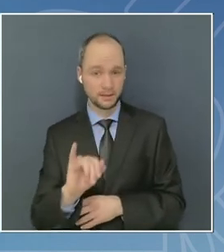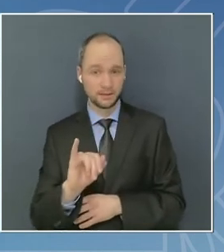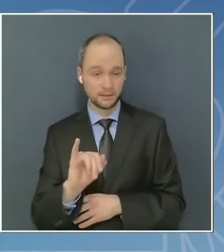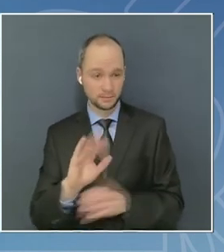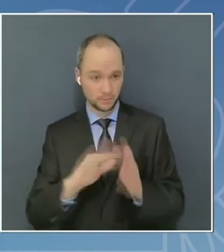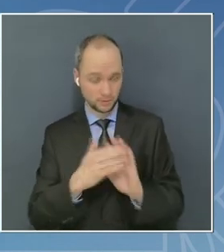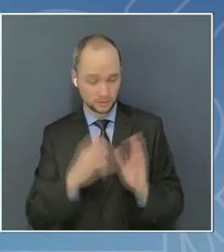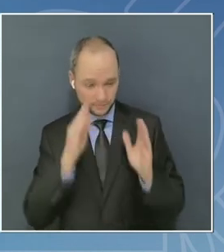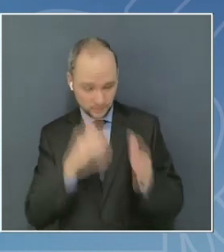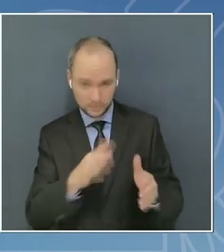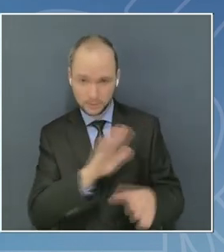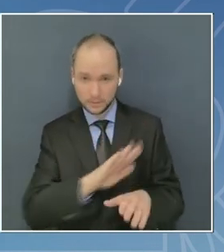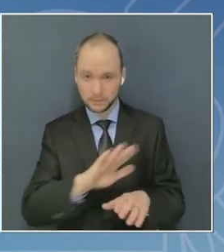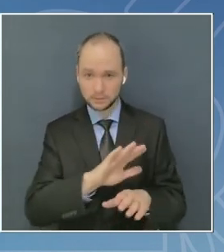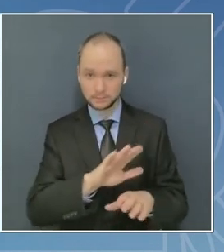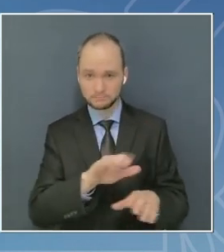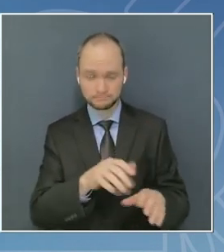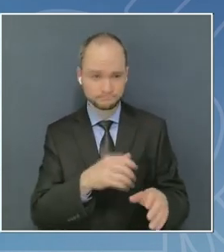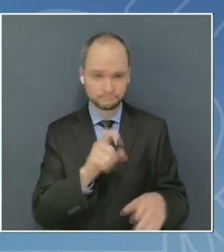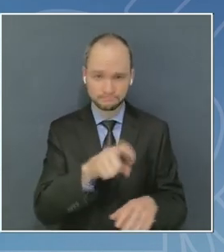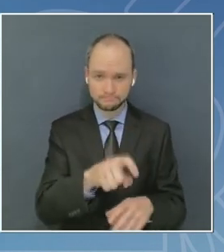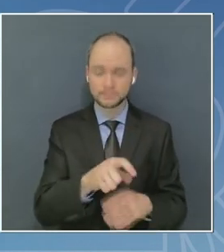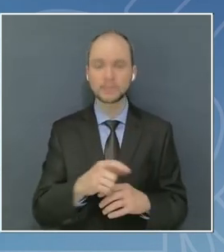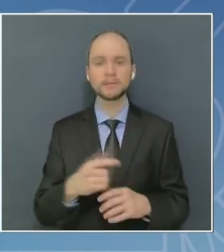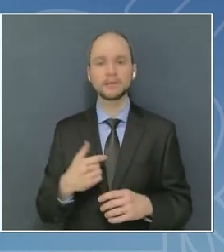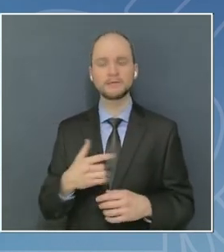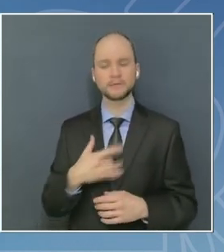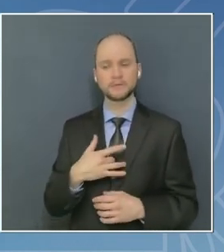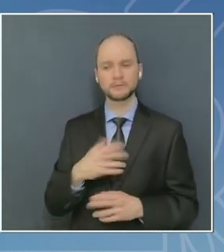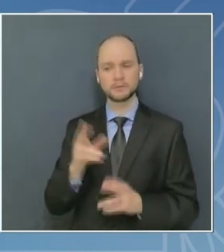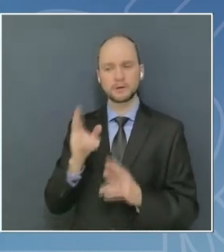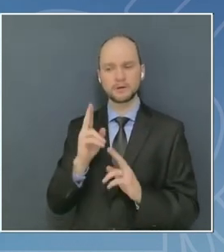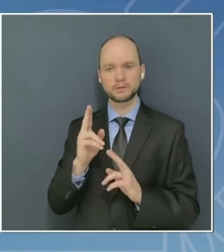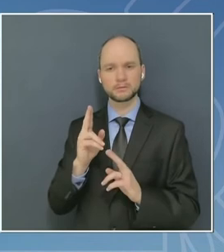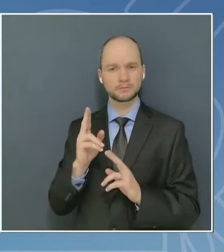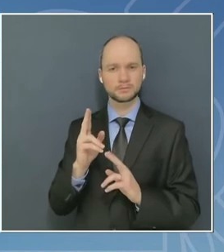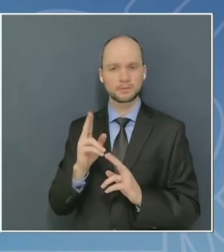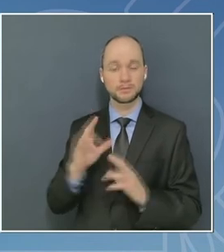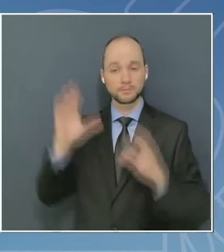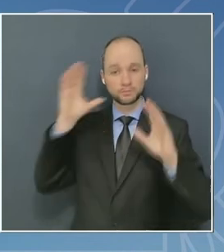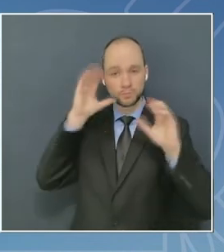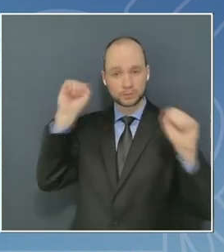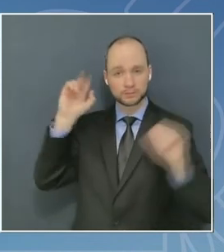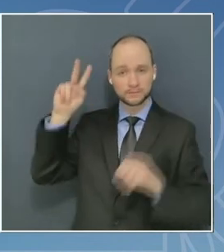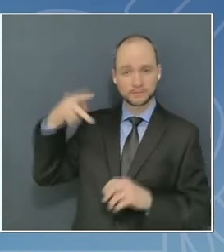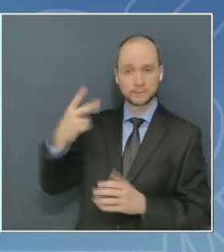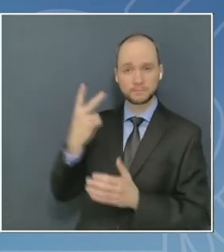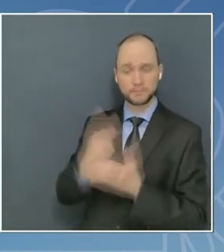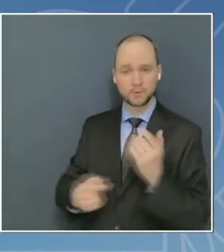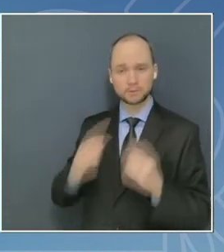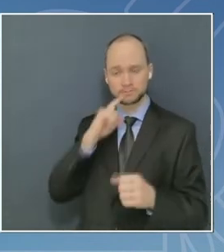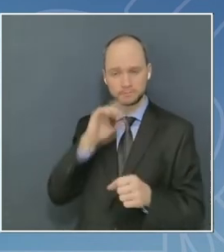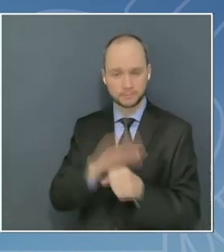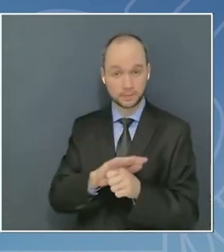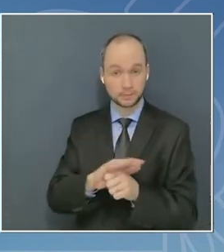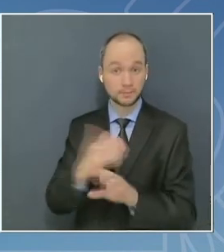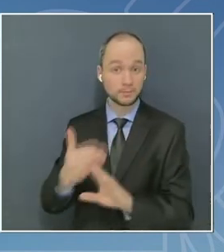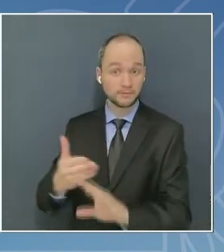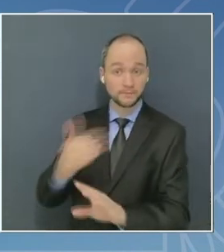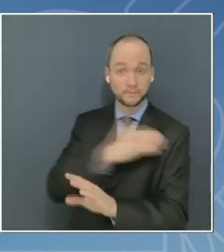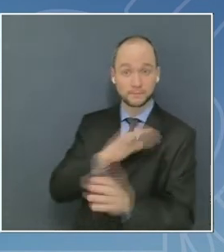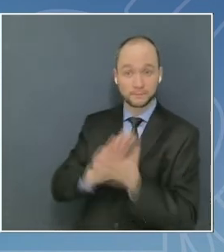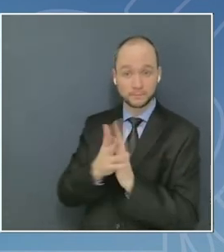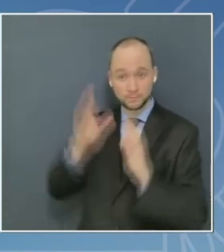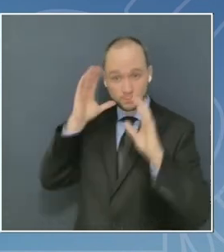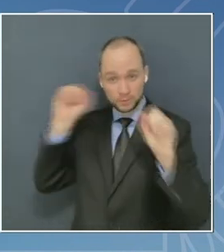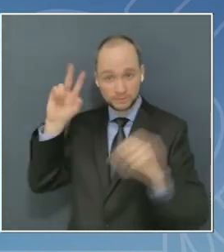is actually an honor to execute on the commitment that our president and our vice president have had long before they were sworn in. And so I get